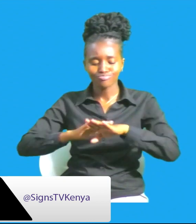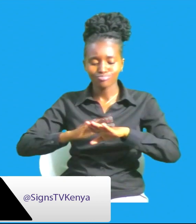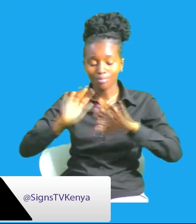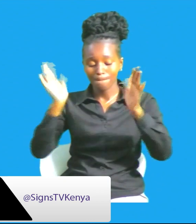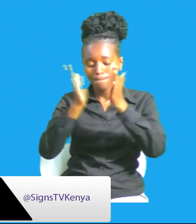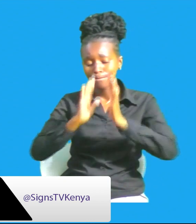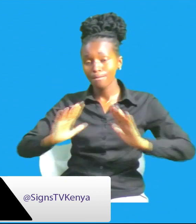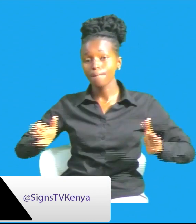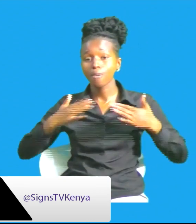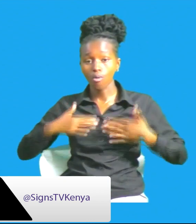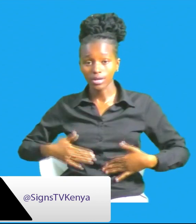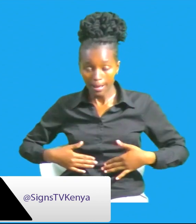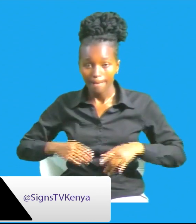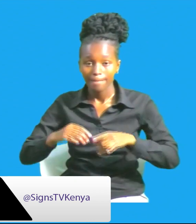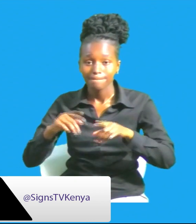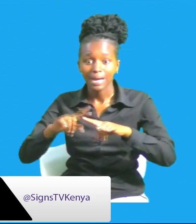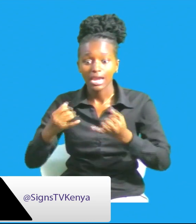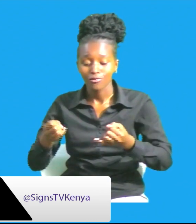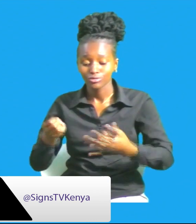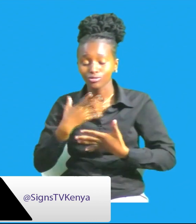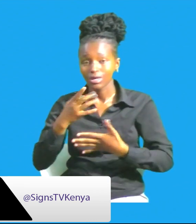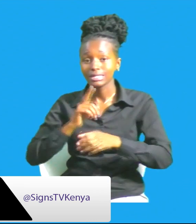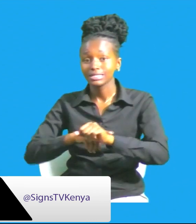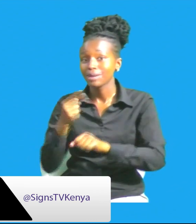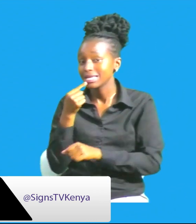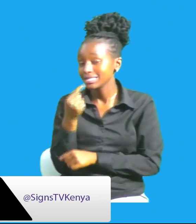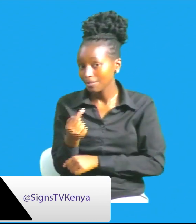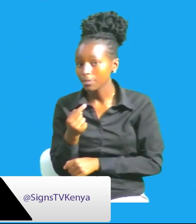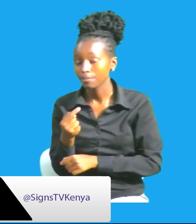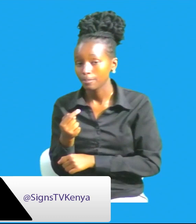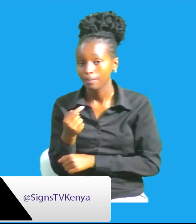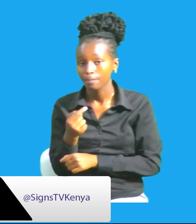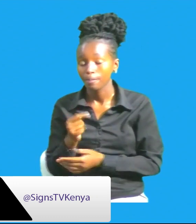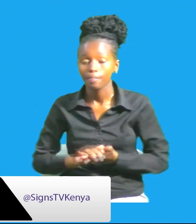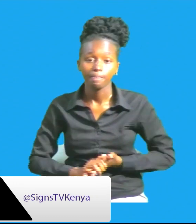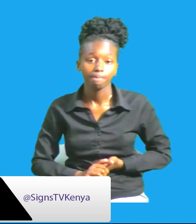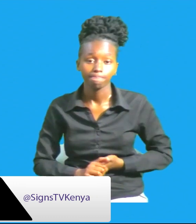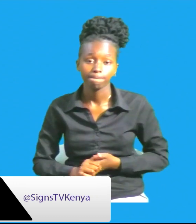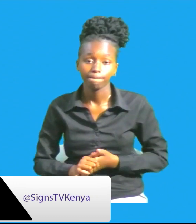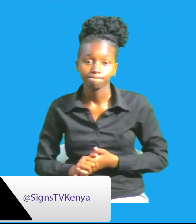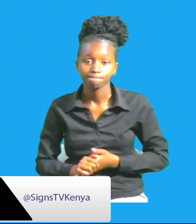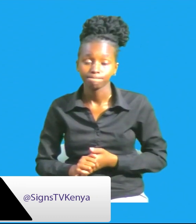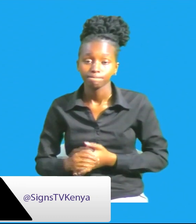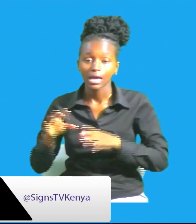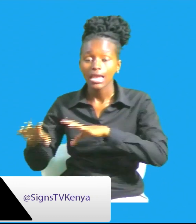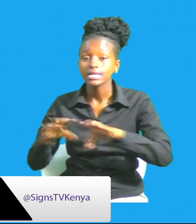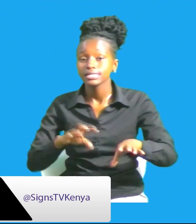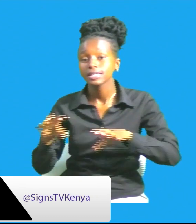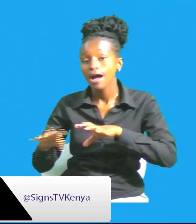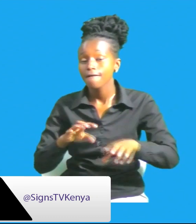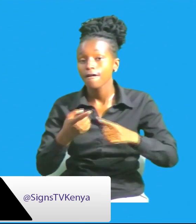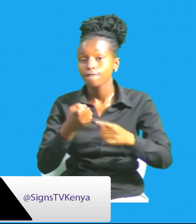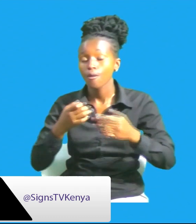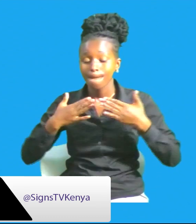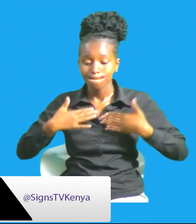sasa imetupata as a shock whereby she actually said there's a time alikuwa she was suffering from a little bit of